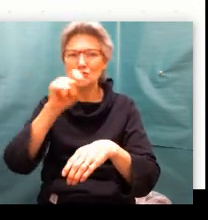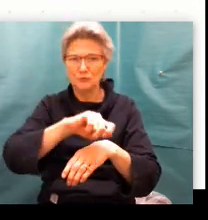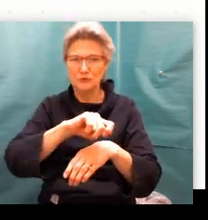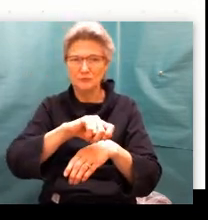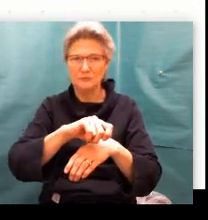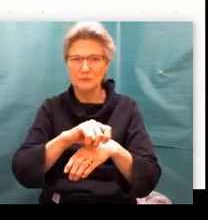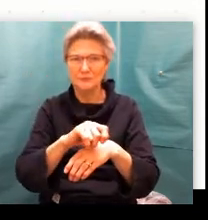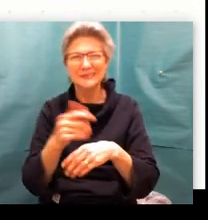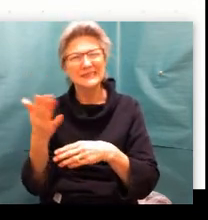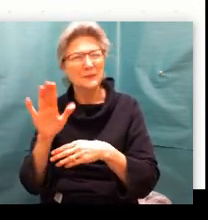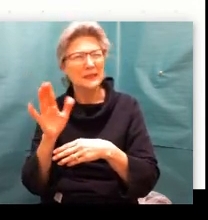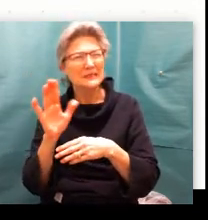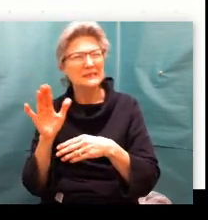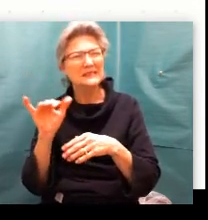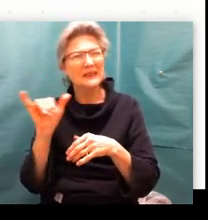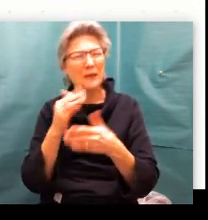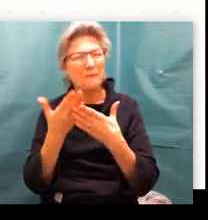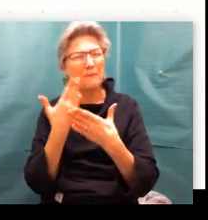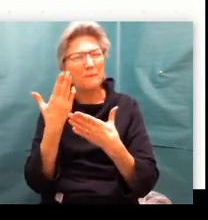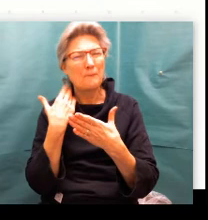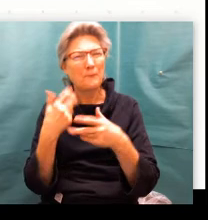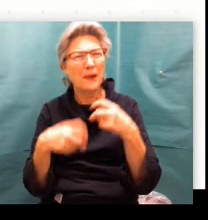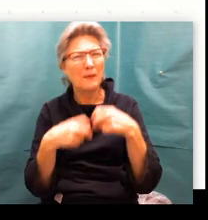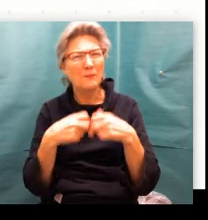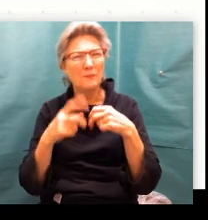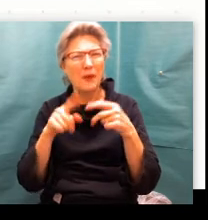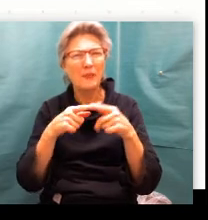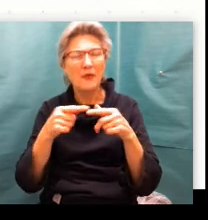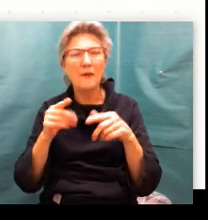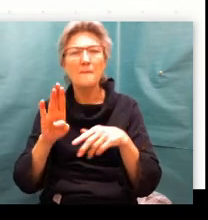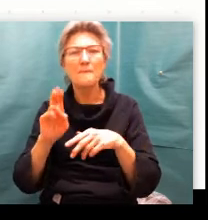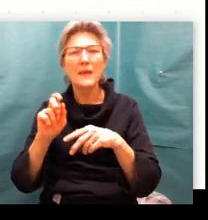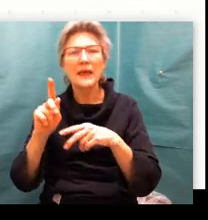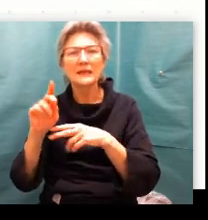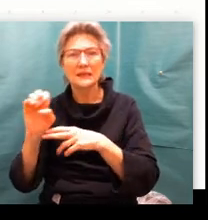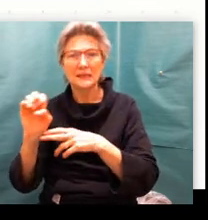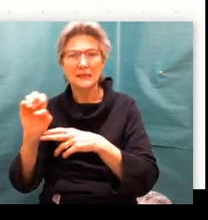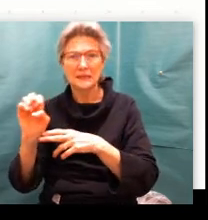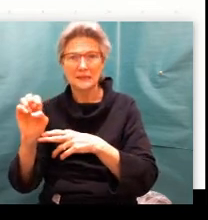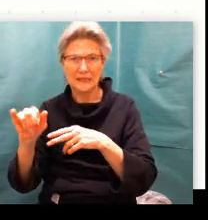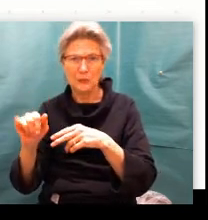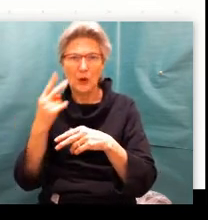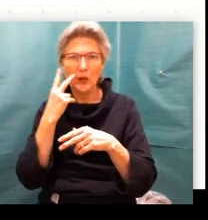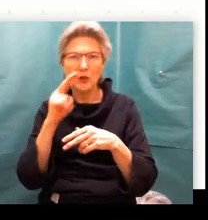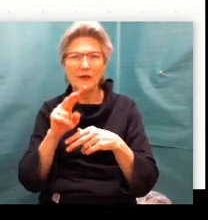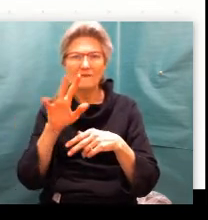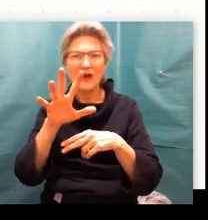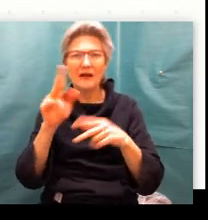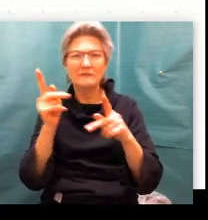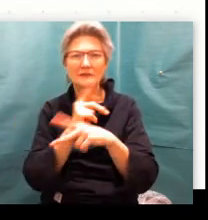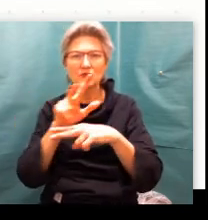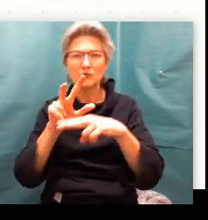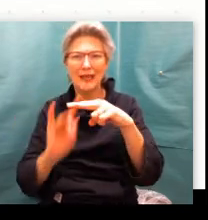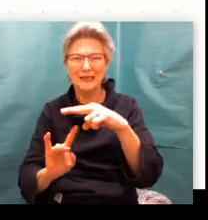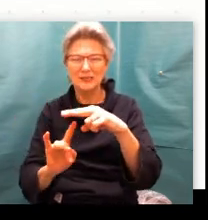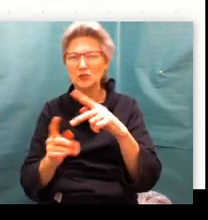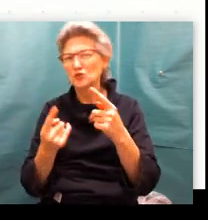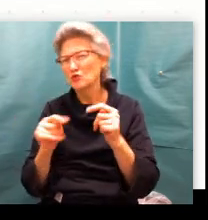So similar to the last problem we just solved about the baked ziti, we're going to look at 5 times 3/8, and we're going to try to